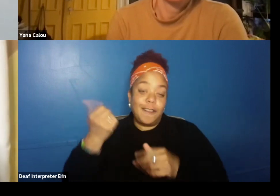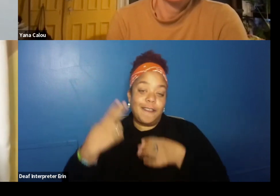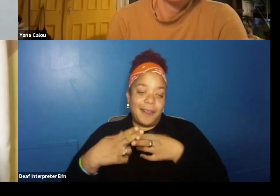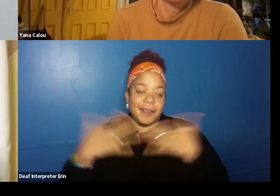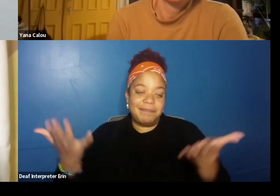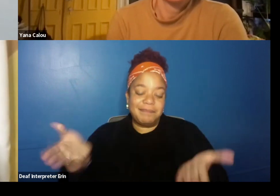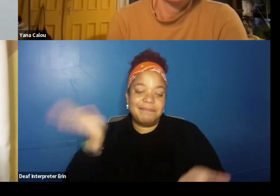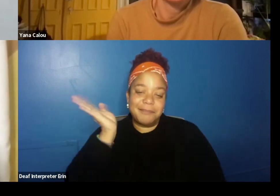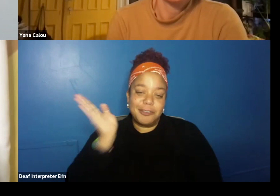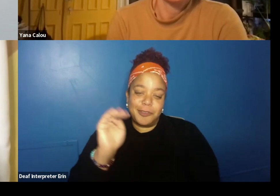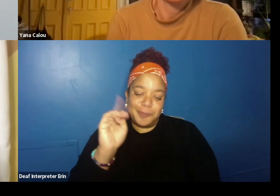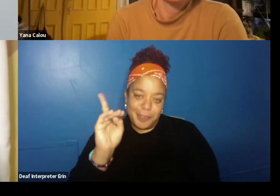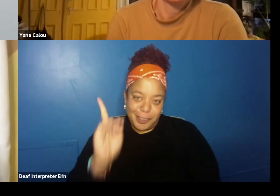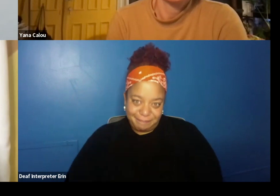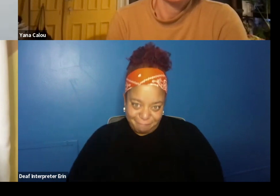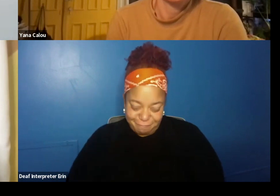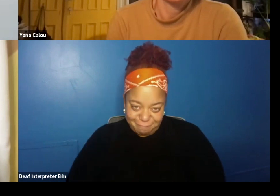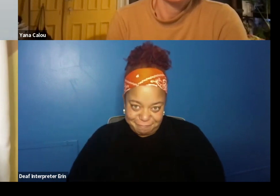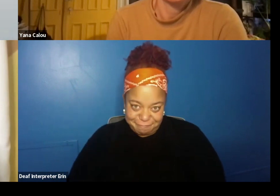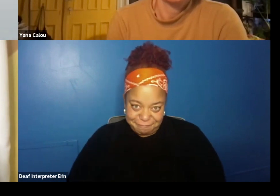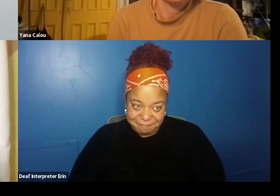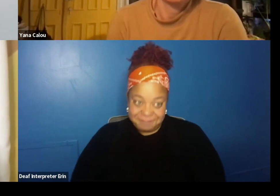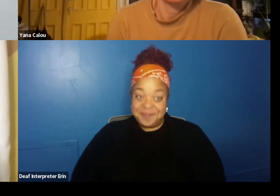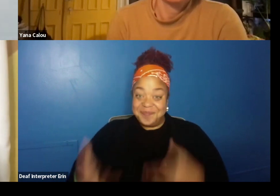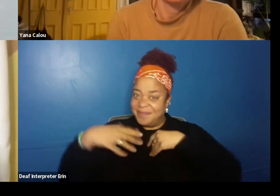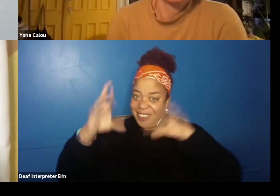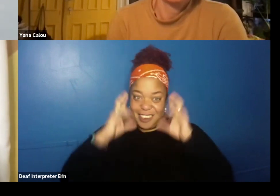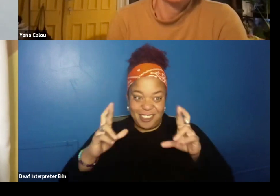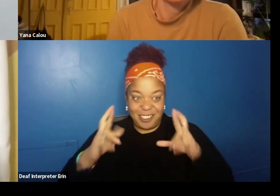and pleasure to serve as the moderator for this evening's